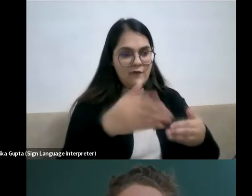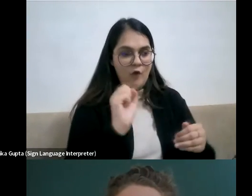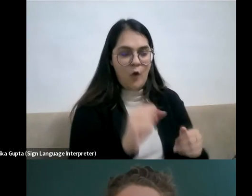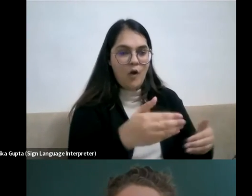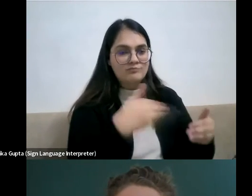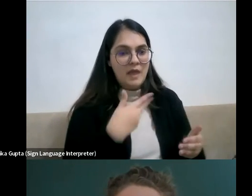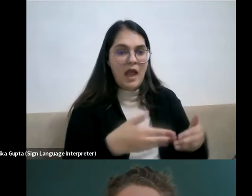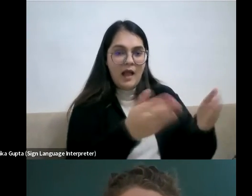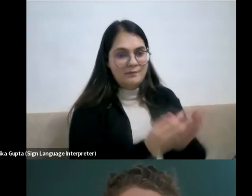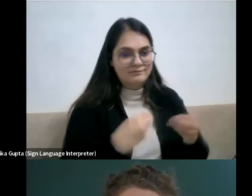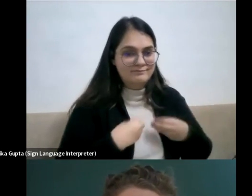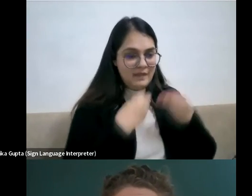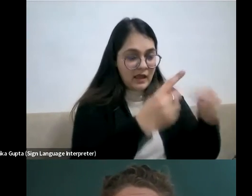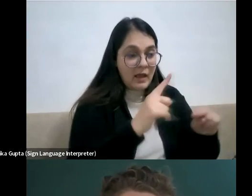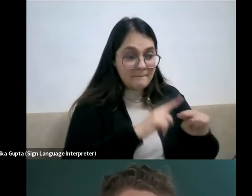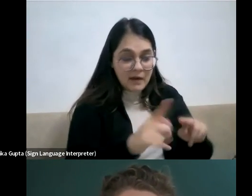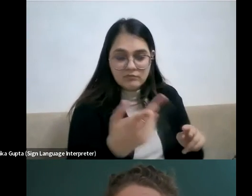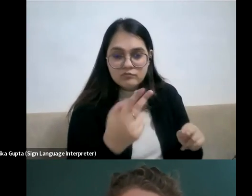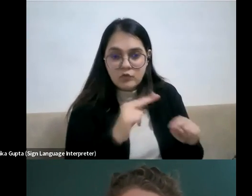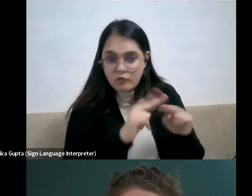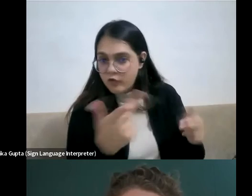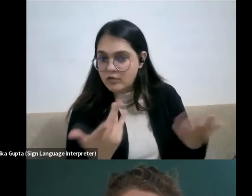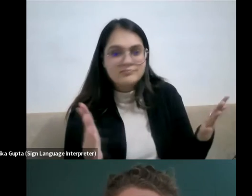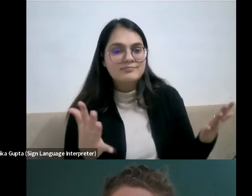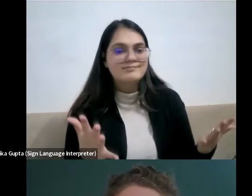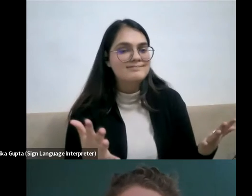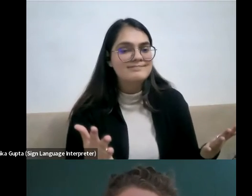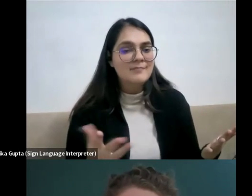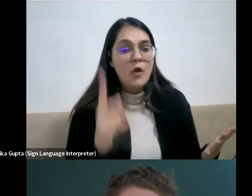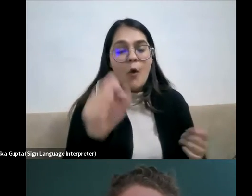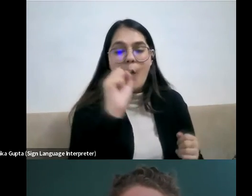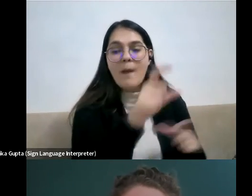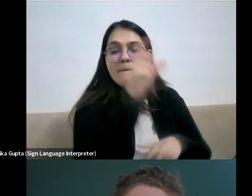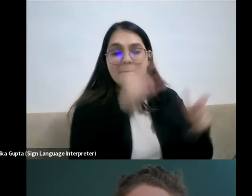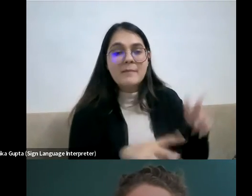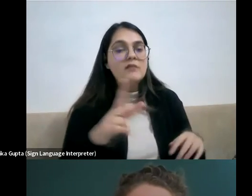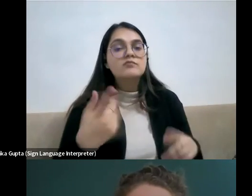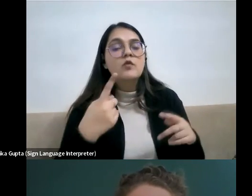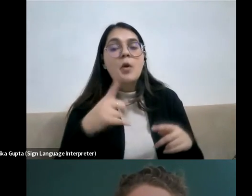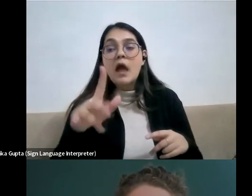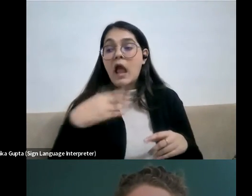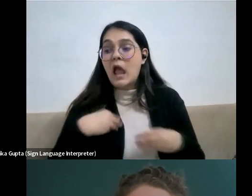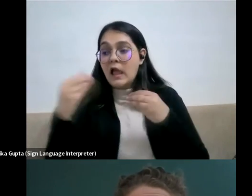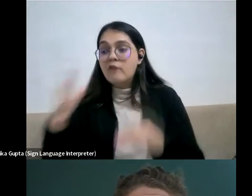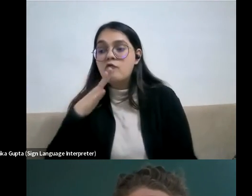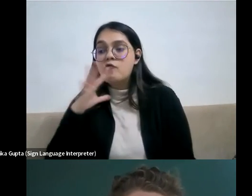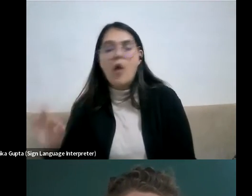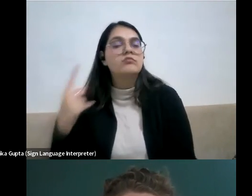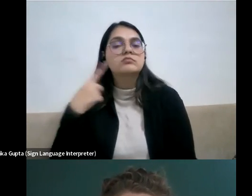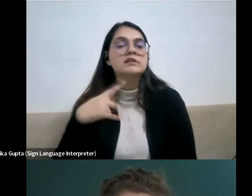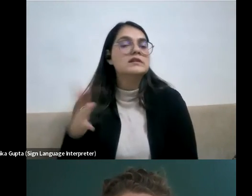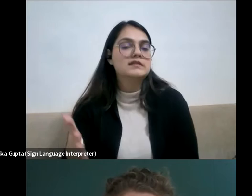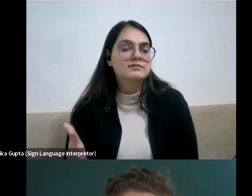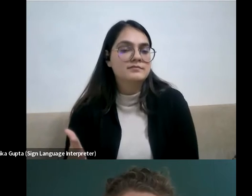that's as far as it goes. And as a result, the committees and the people in them are not taken seriously in the system. We saw